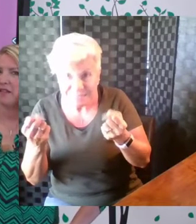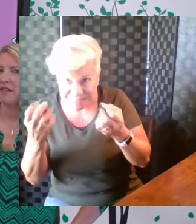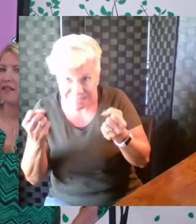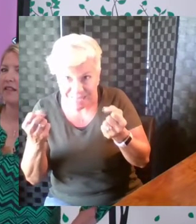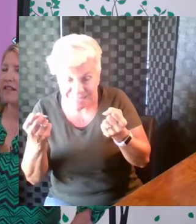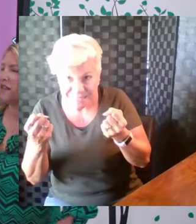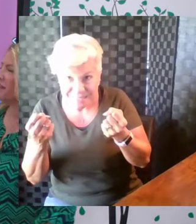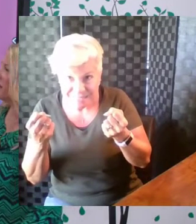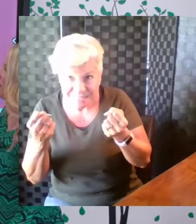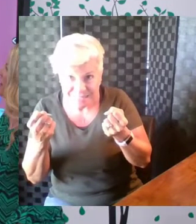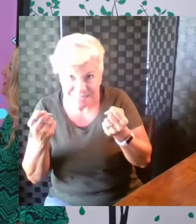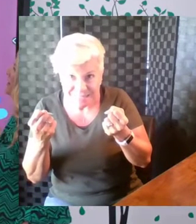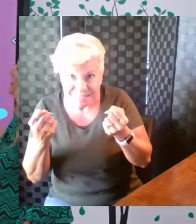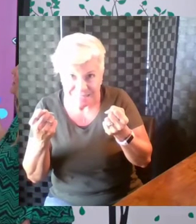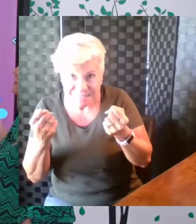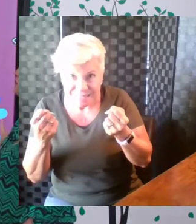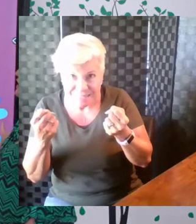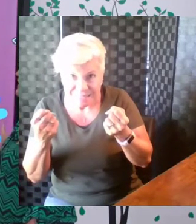it?